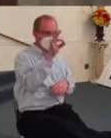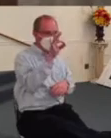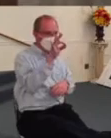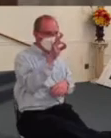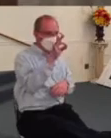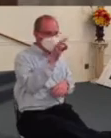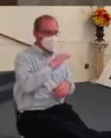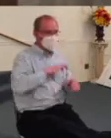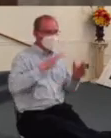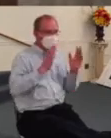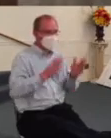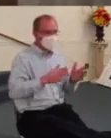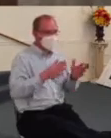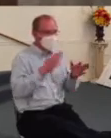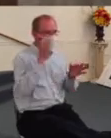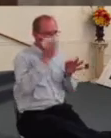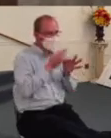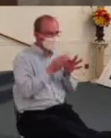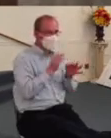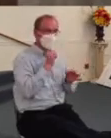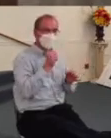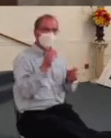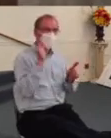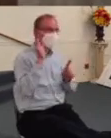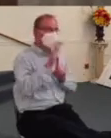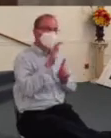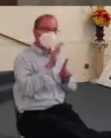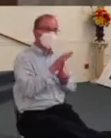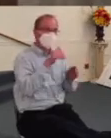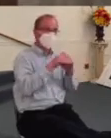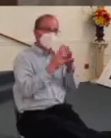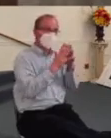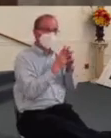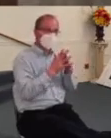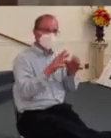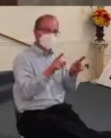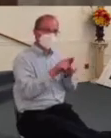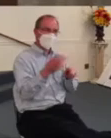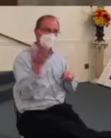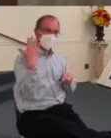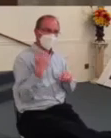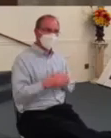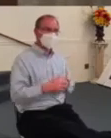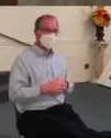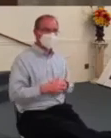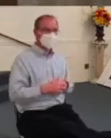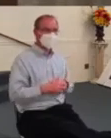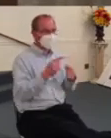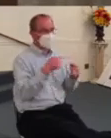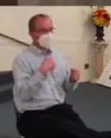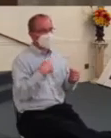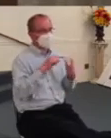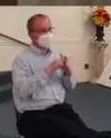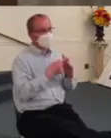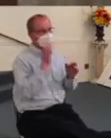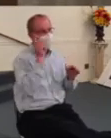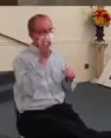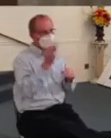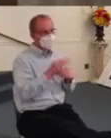America as it once was. When I started preaching back in the